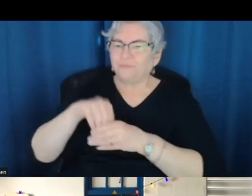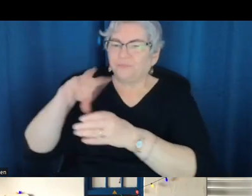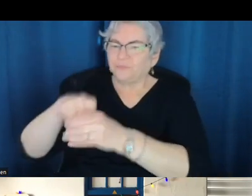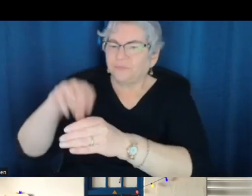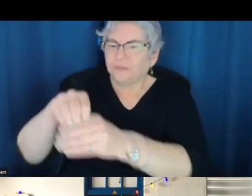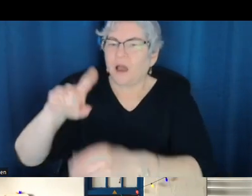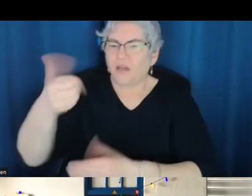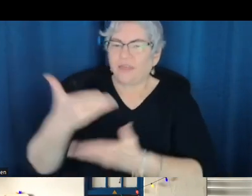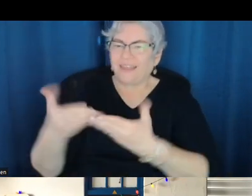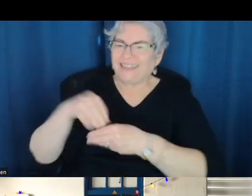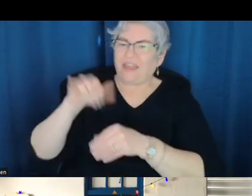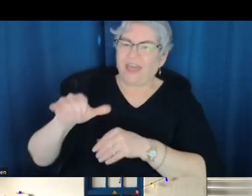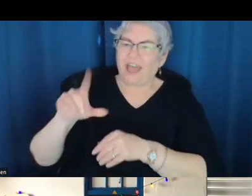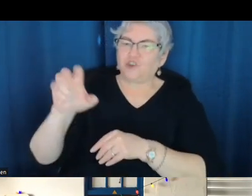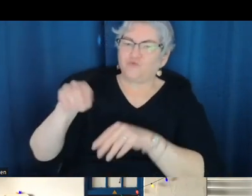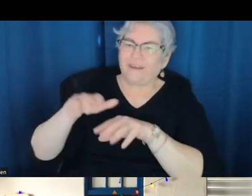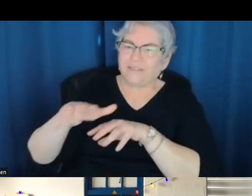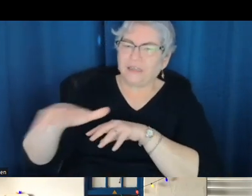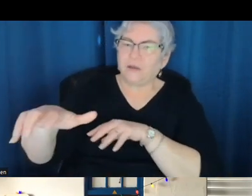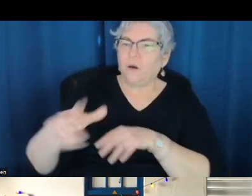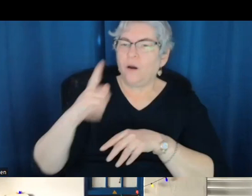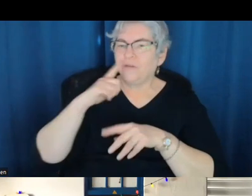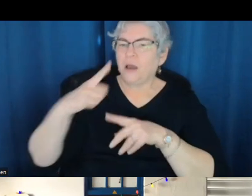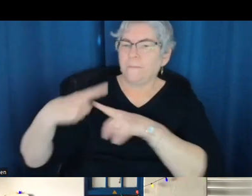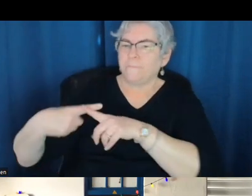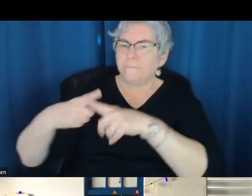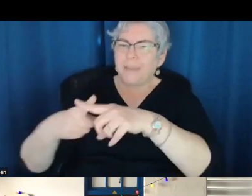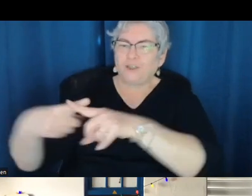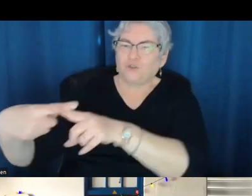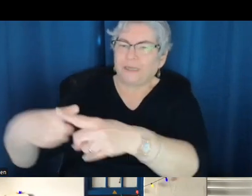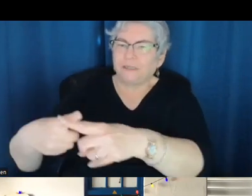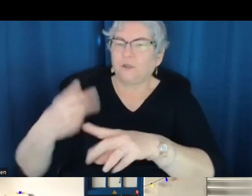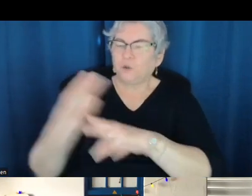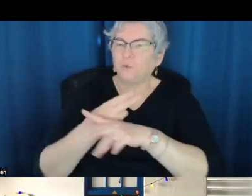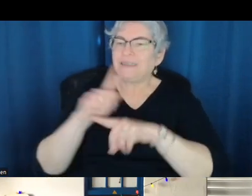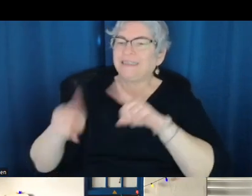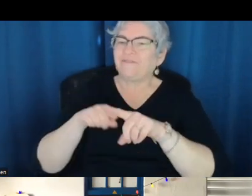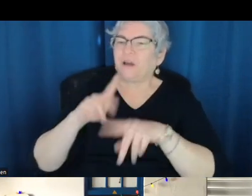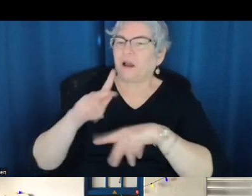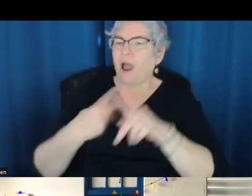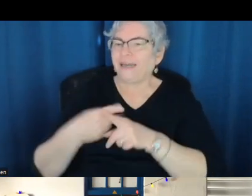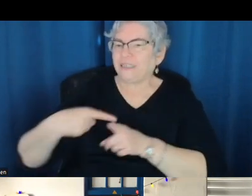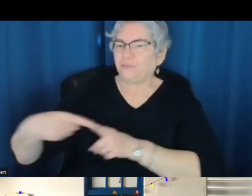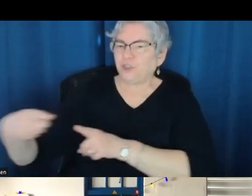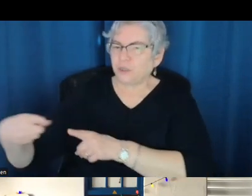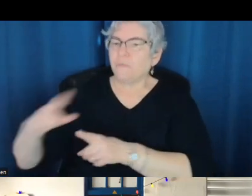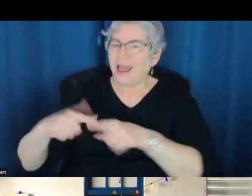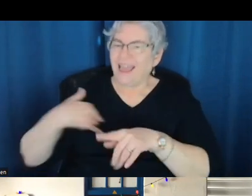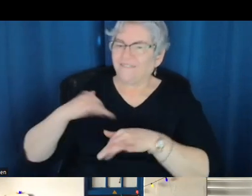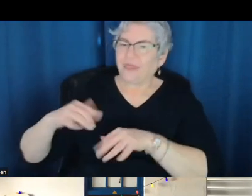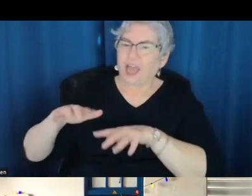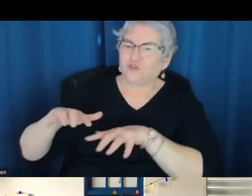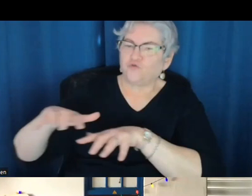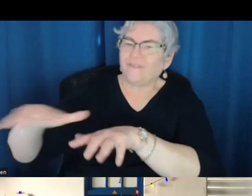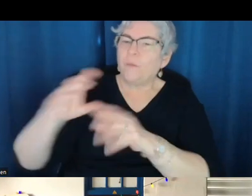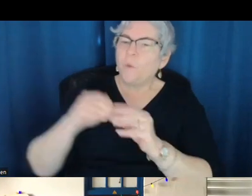drift. You can have a matrix of grasses where you're using different species, but also creating a drift. But it's a